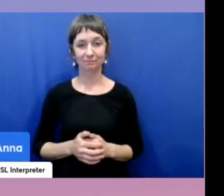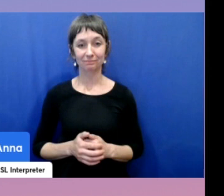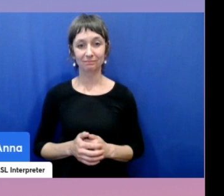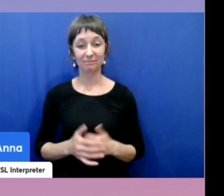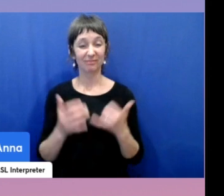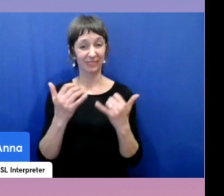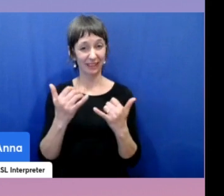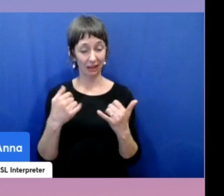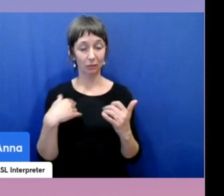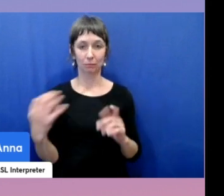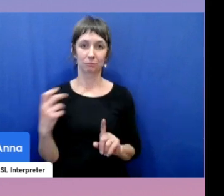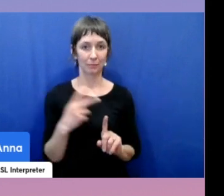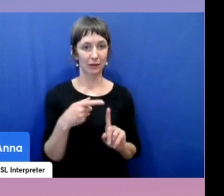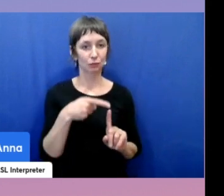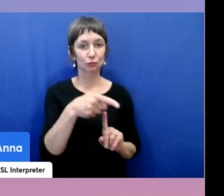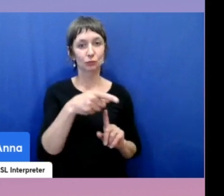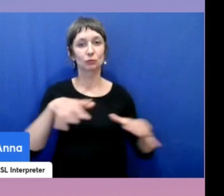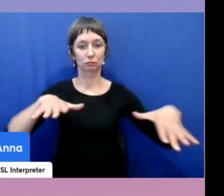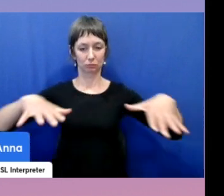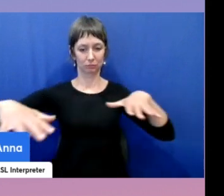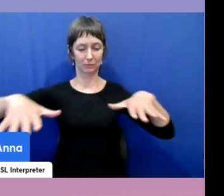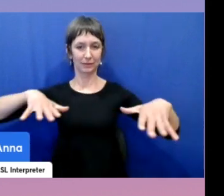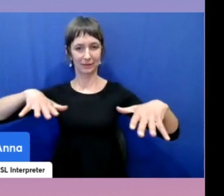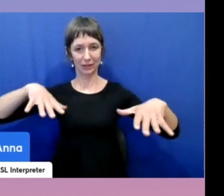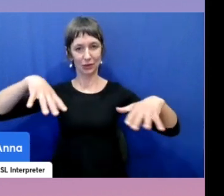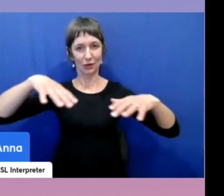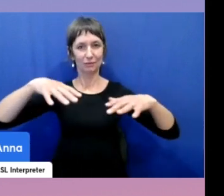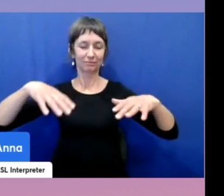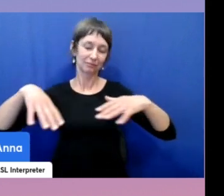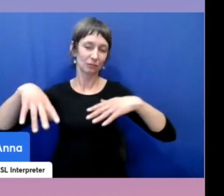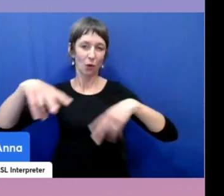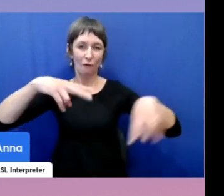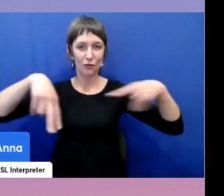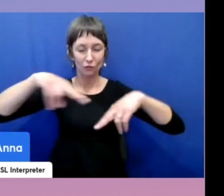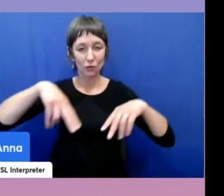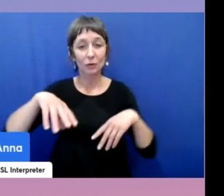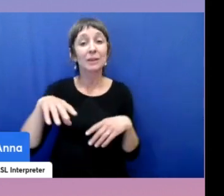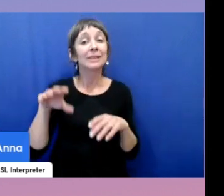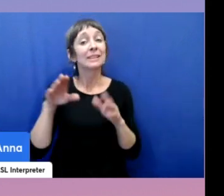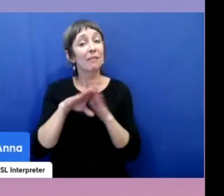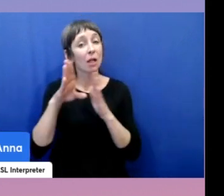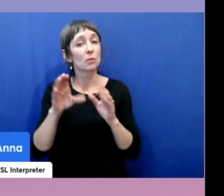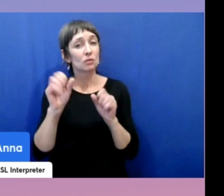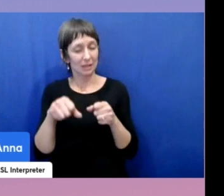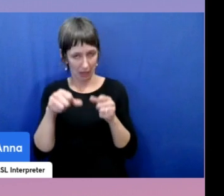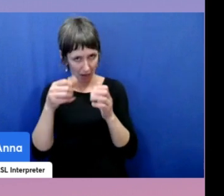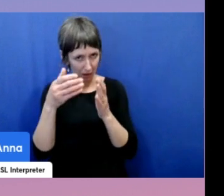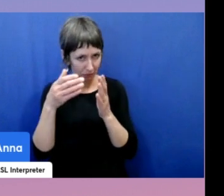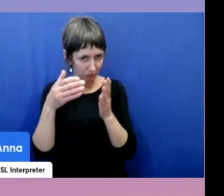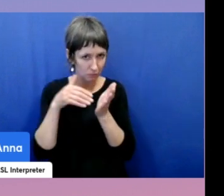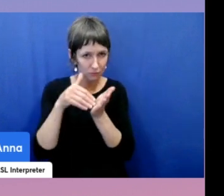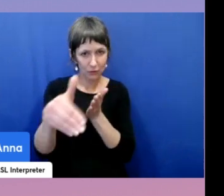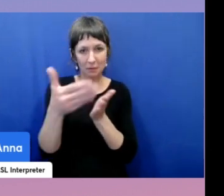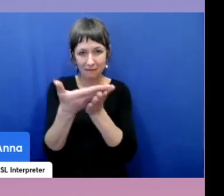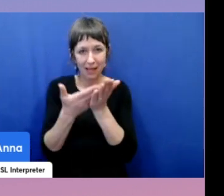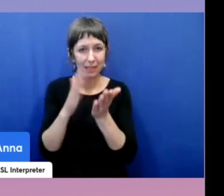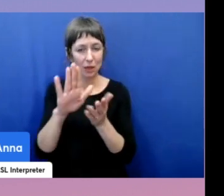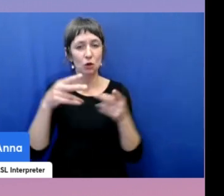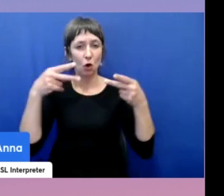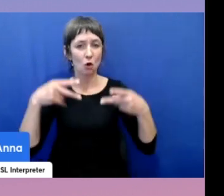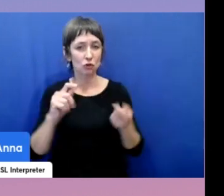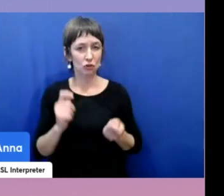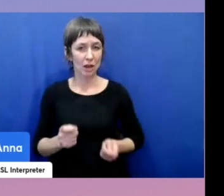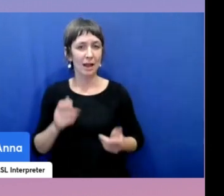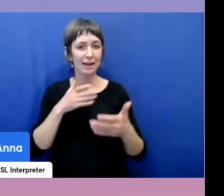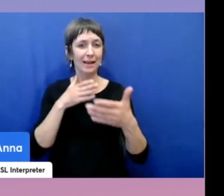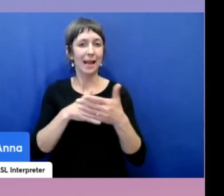Now we return to the topology overview. Developers are able to frequently validate their code changes against the environments intended for use.